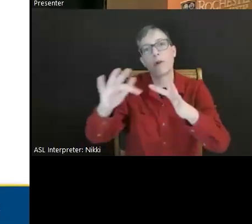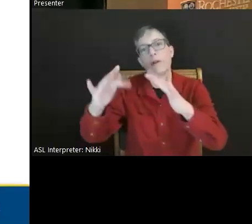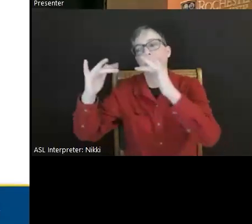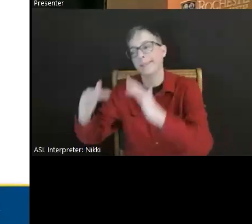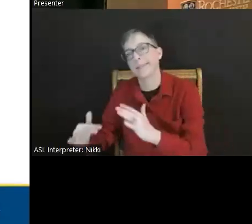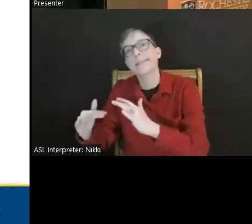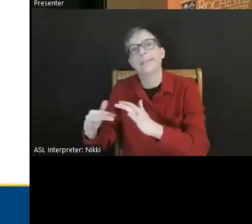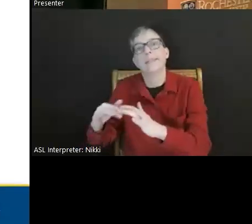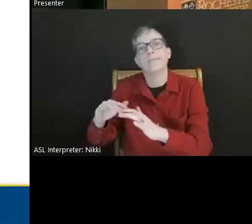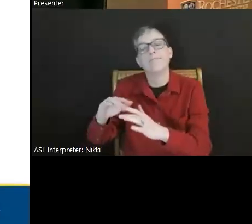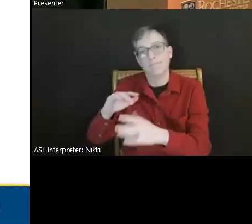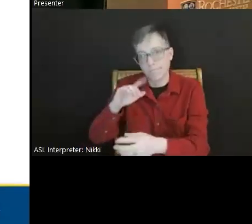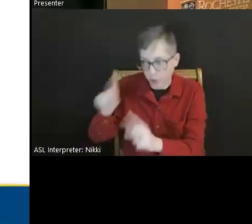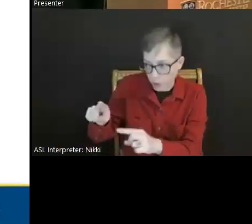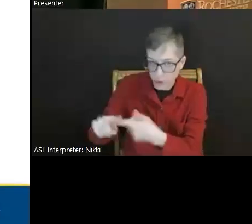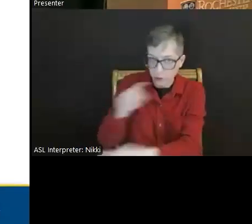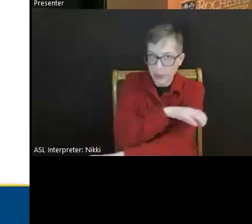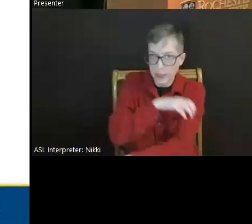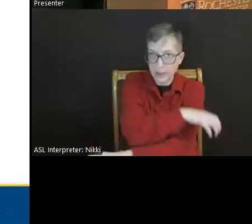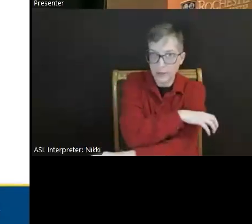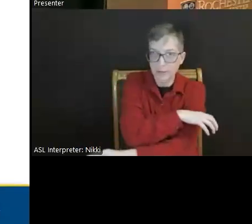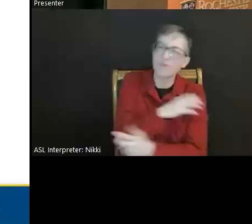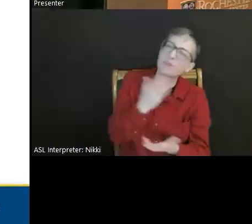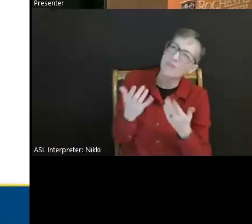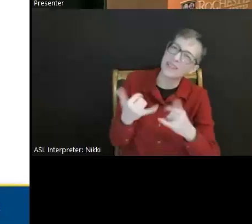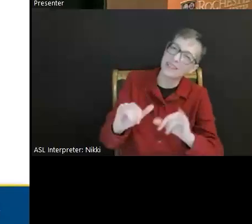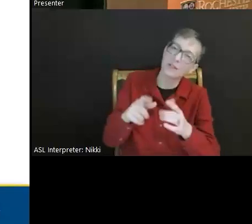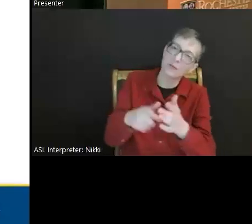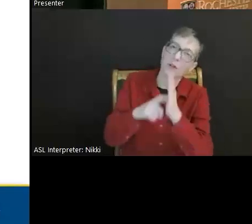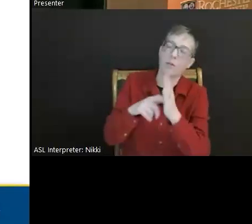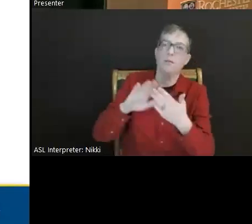likely require community-based services moving forward.